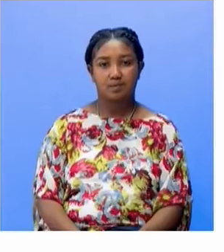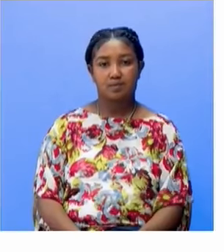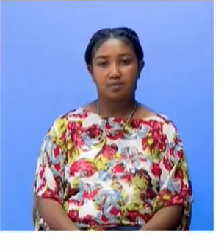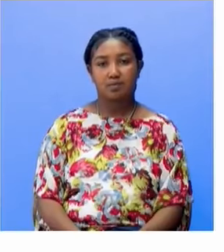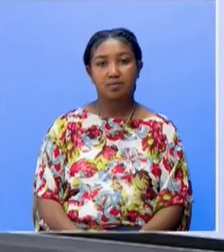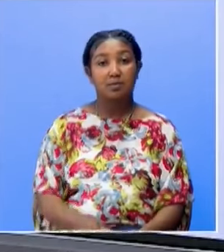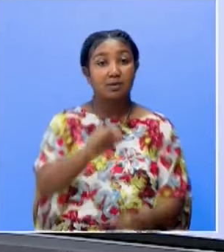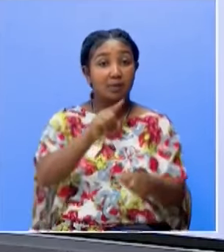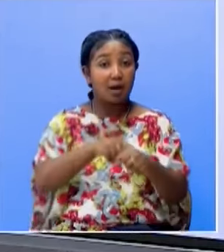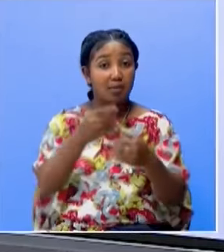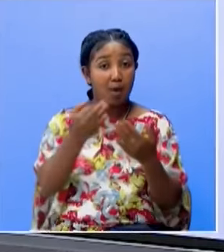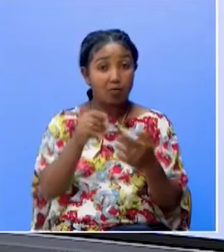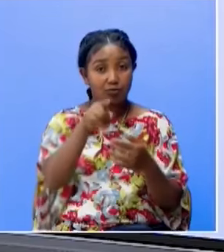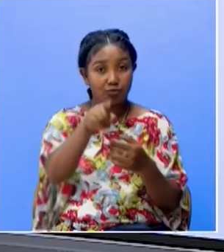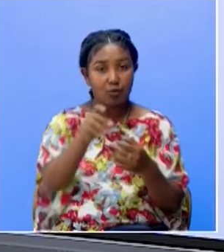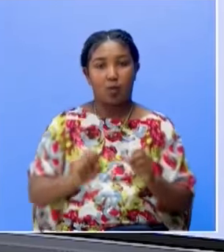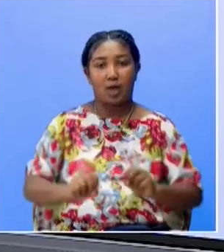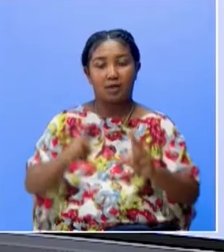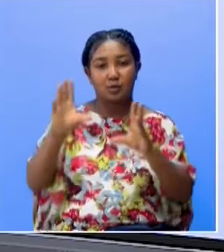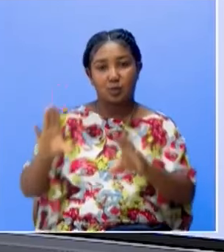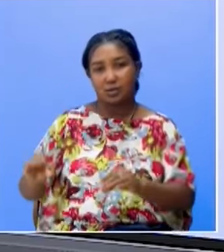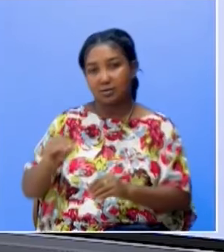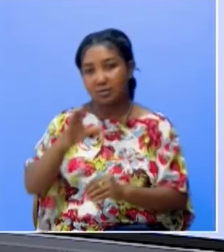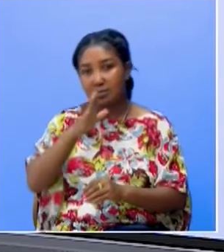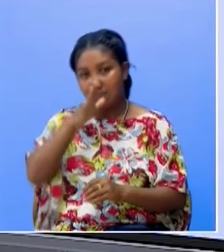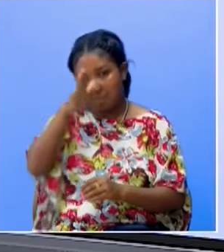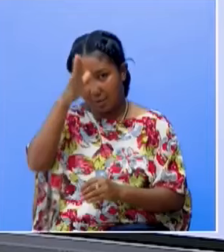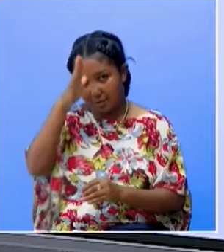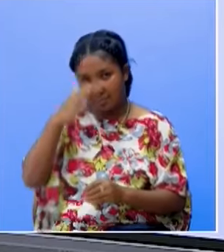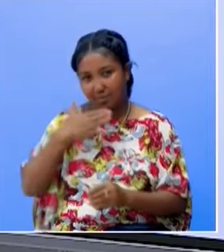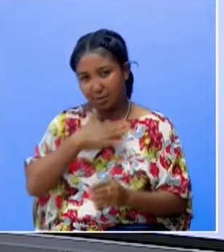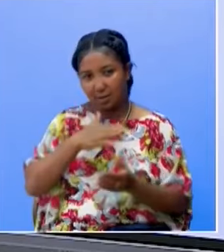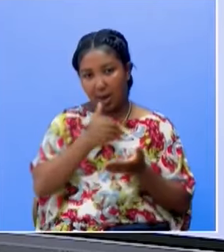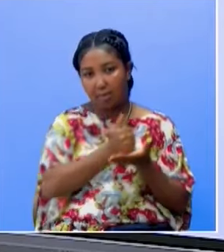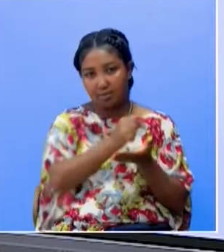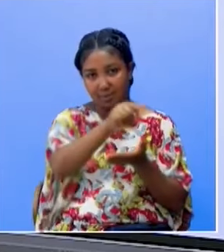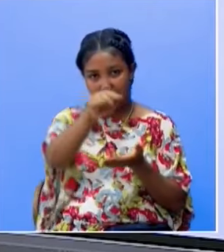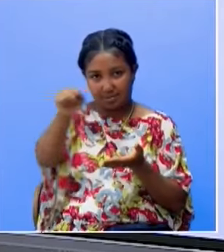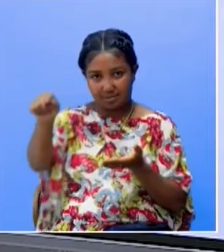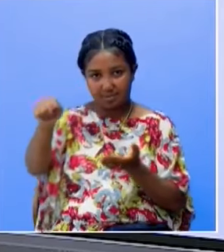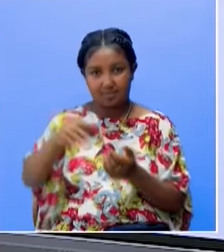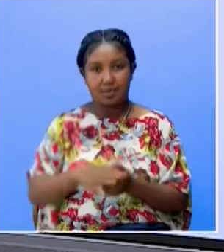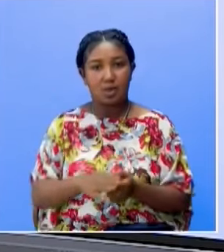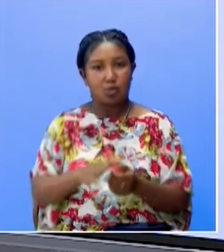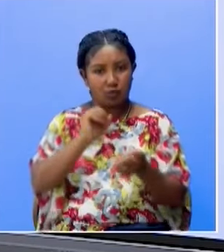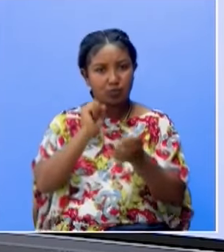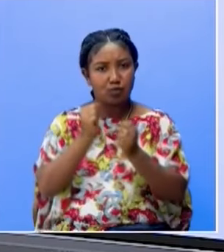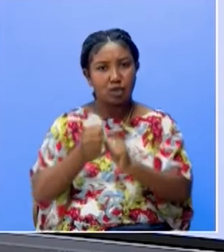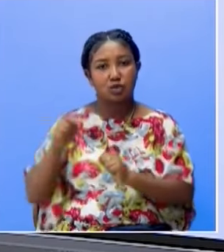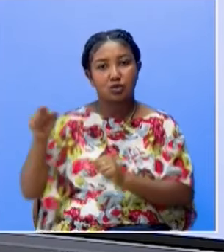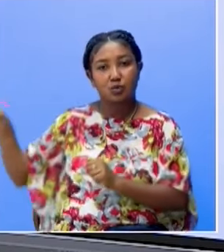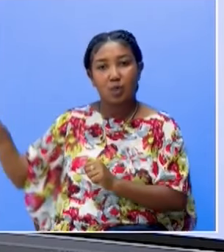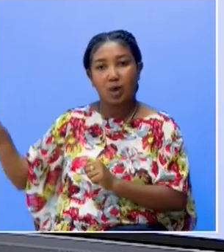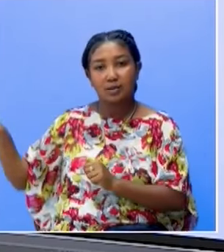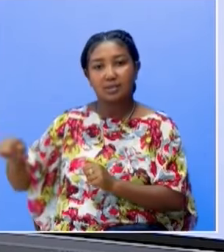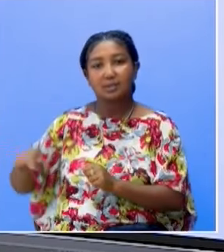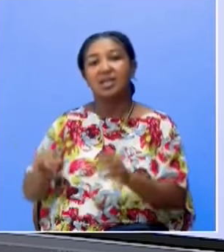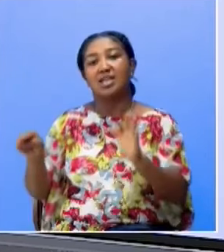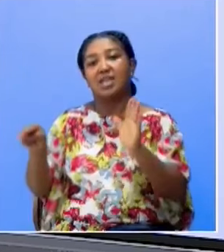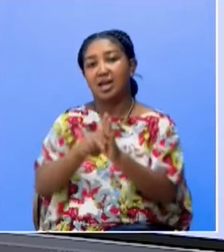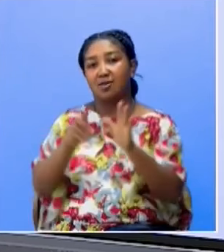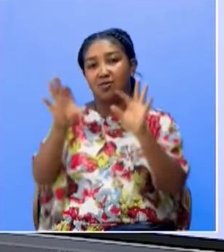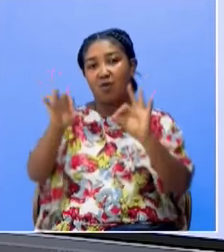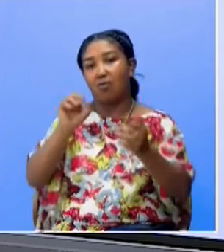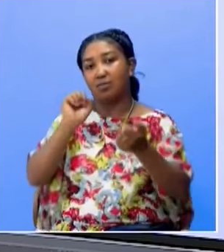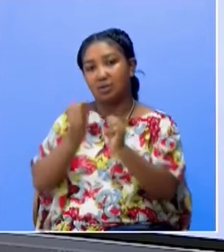It's your time, student. Students' parents, please help them. You have to change this one into what? Into negative 4.